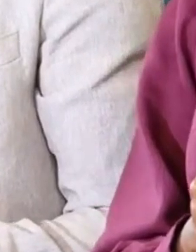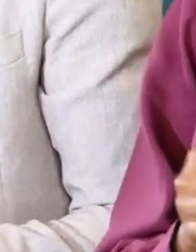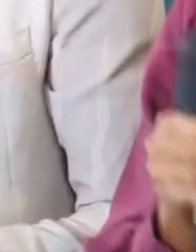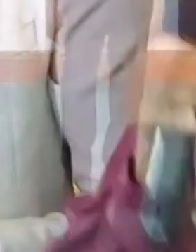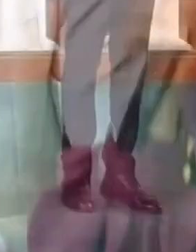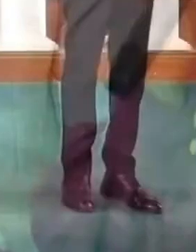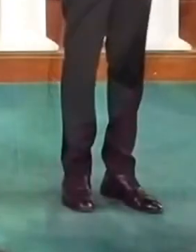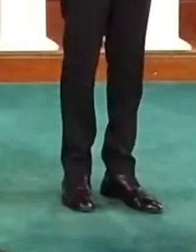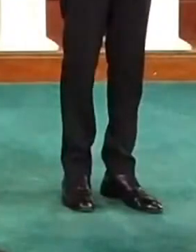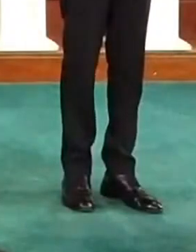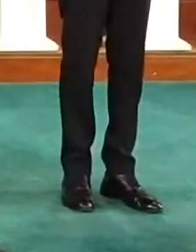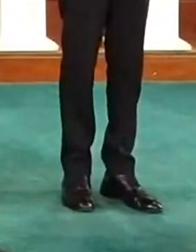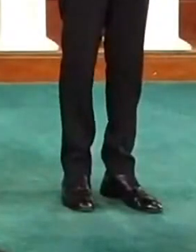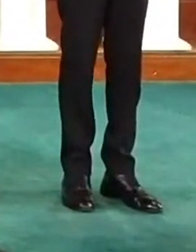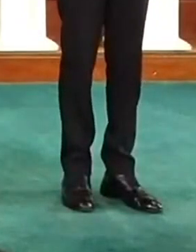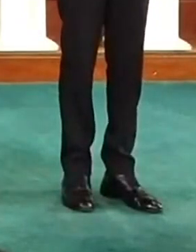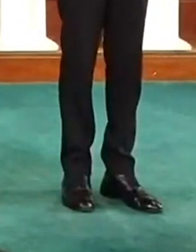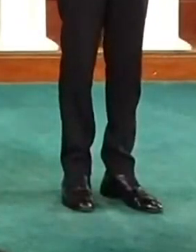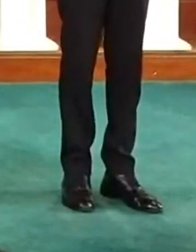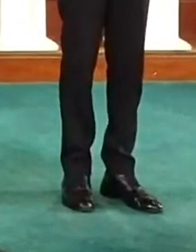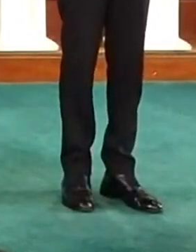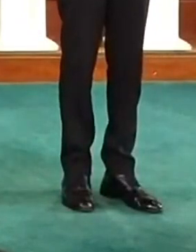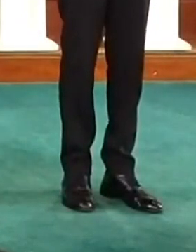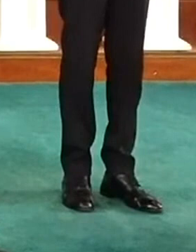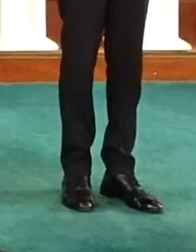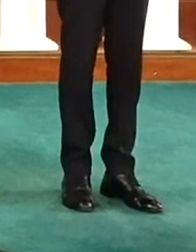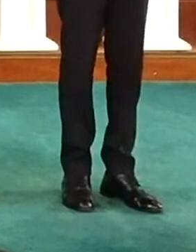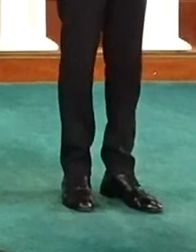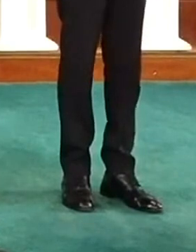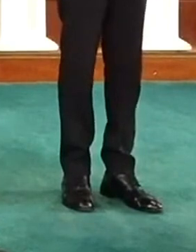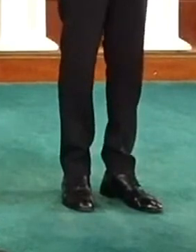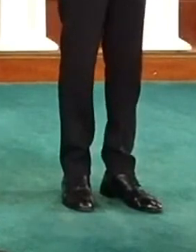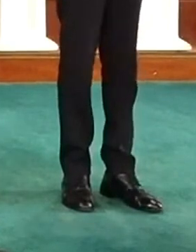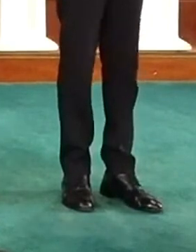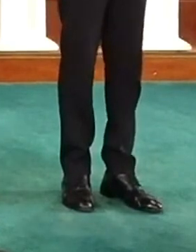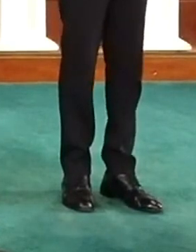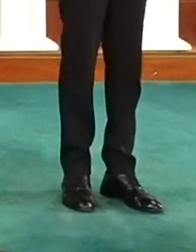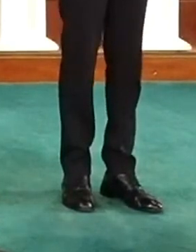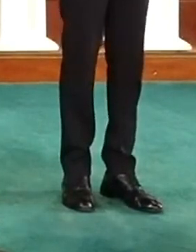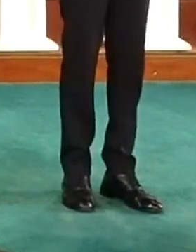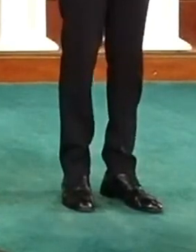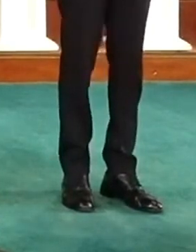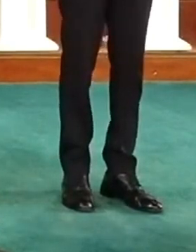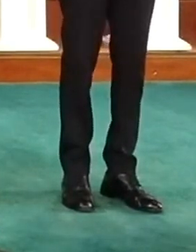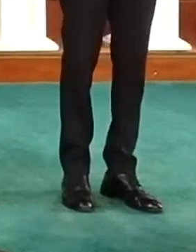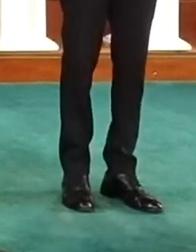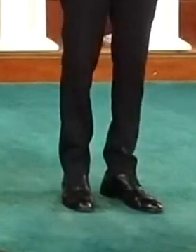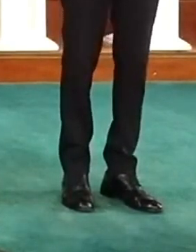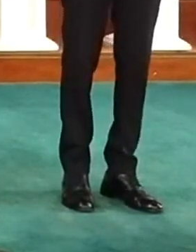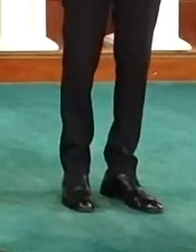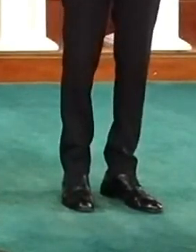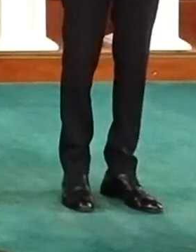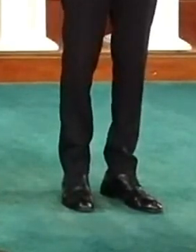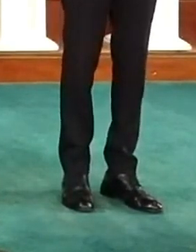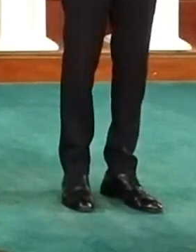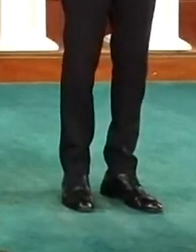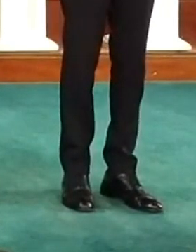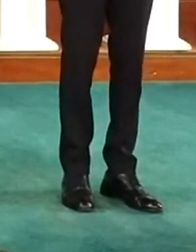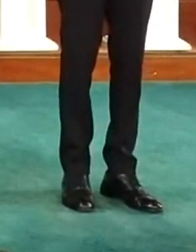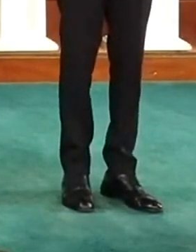together. My faith has found a resting place, not in